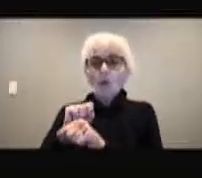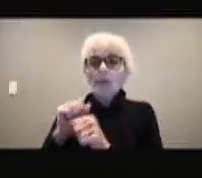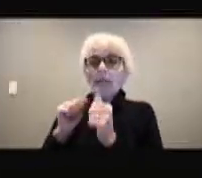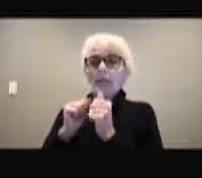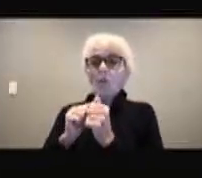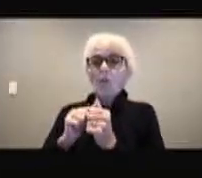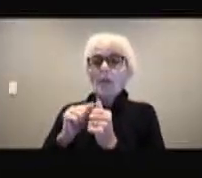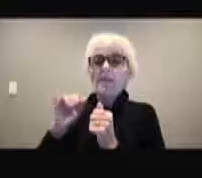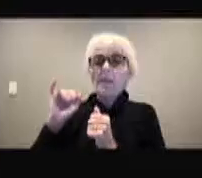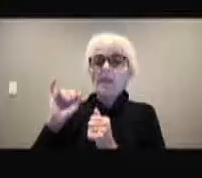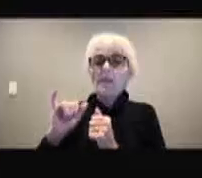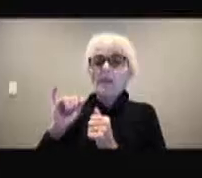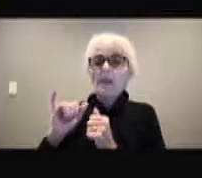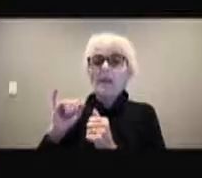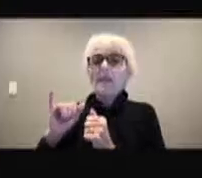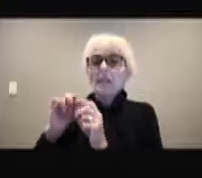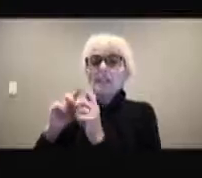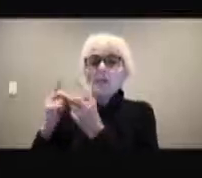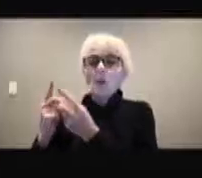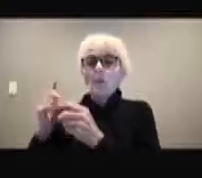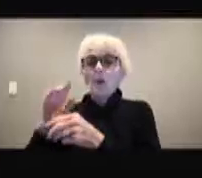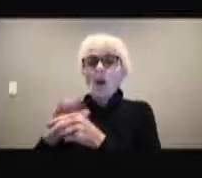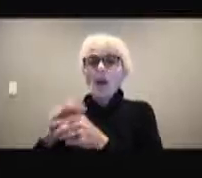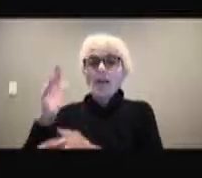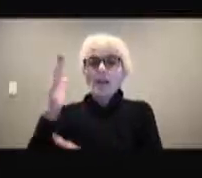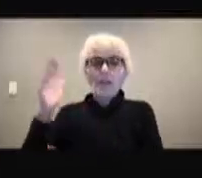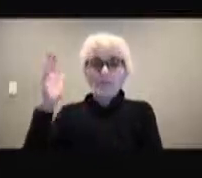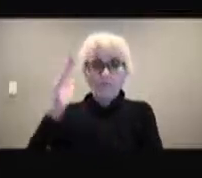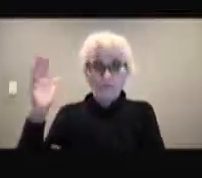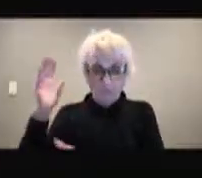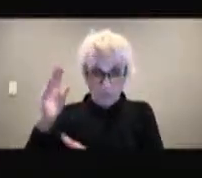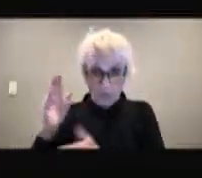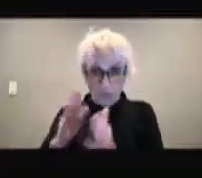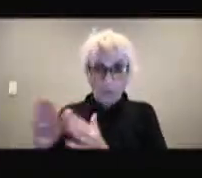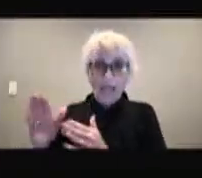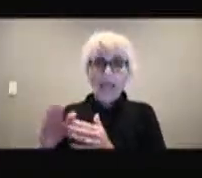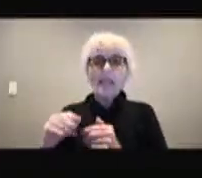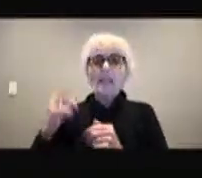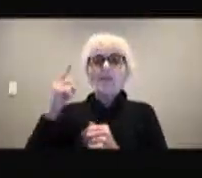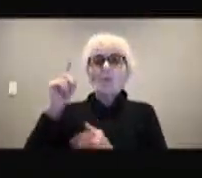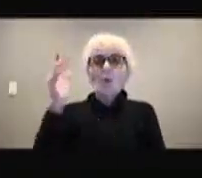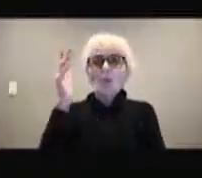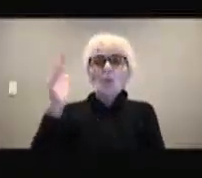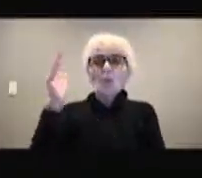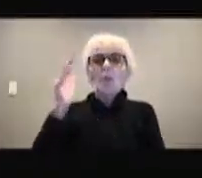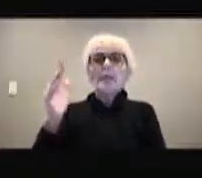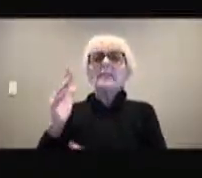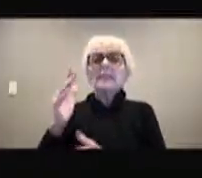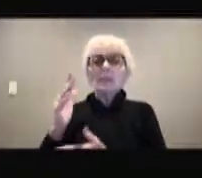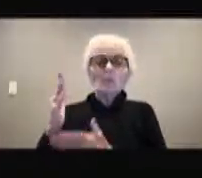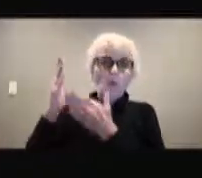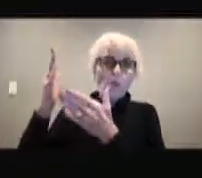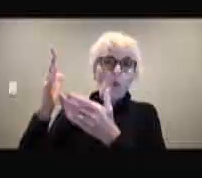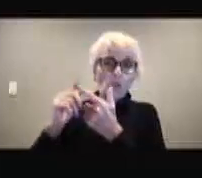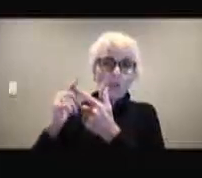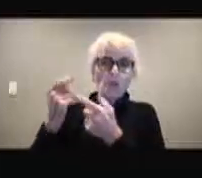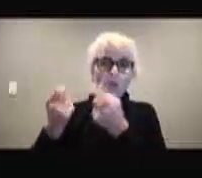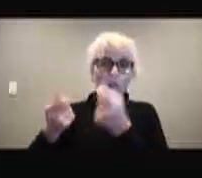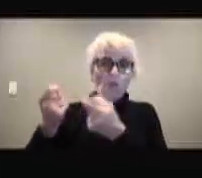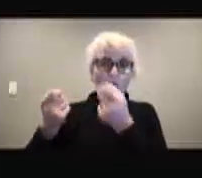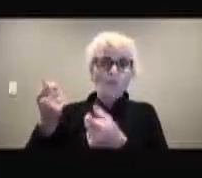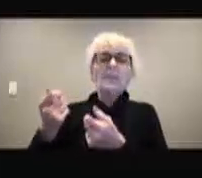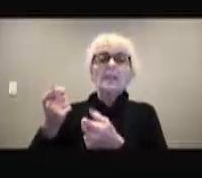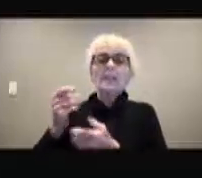department on an alternative tree plan to account for the trees that are being proposed to be removed on the site as a part of the